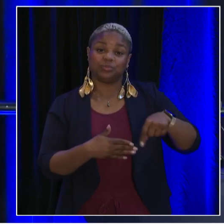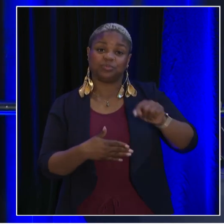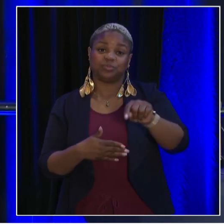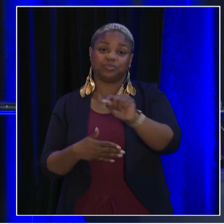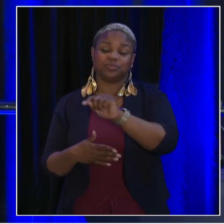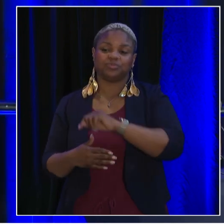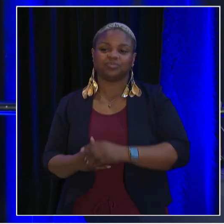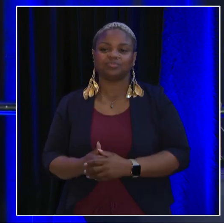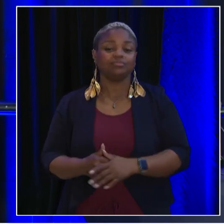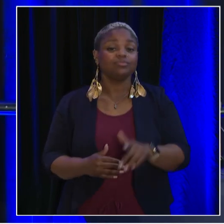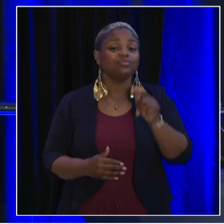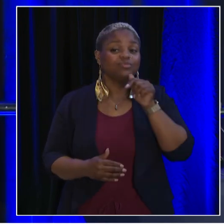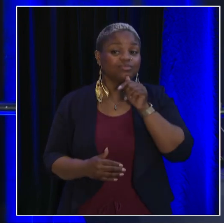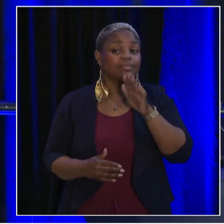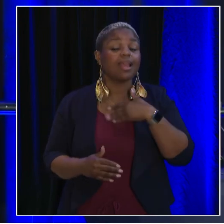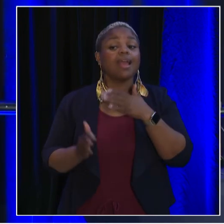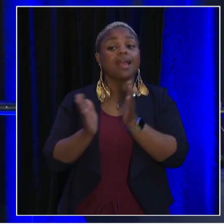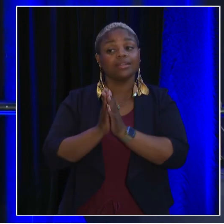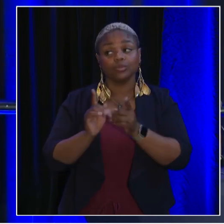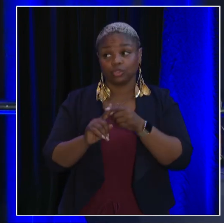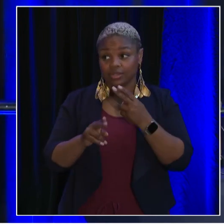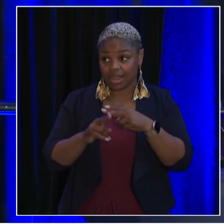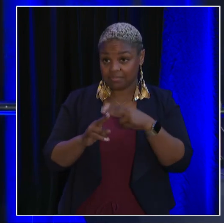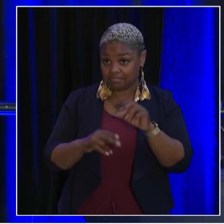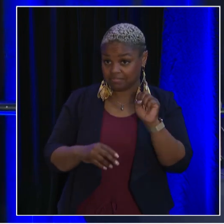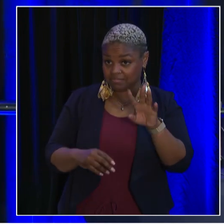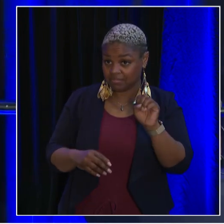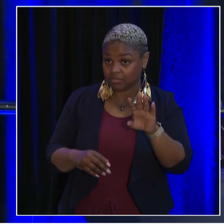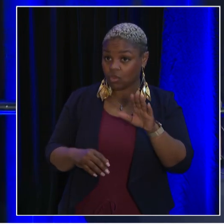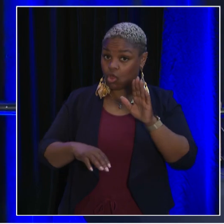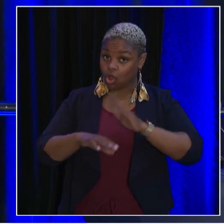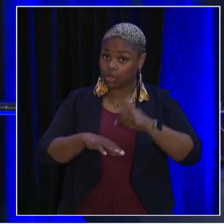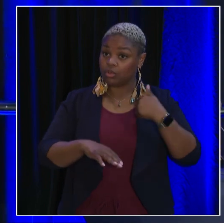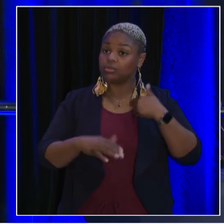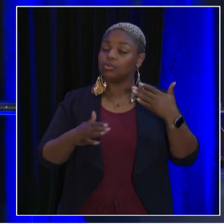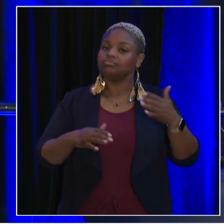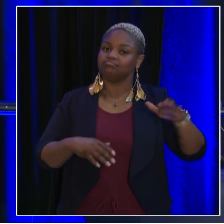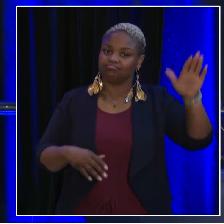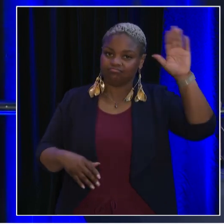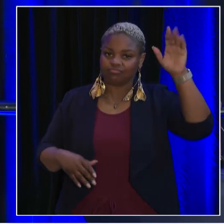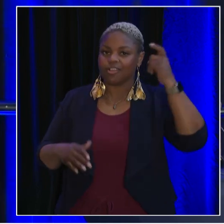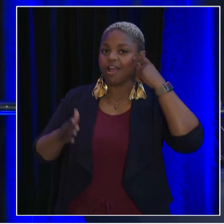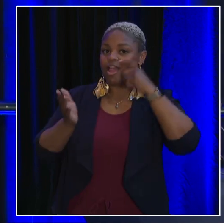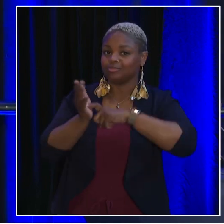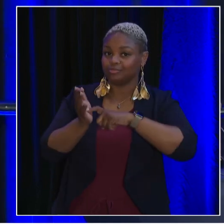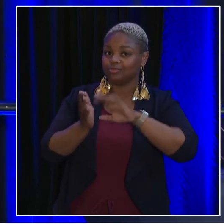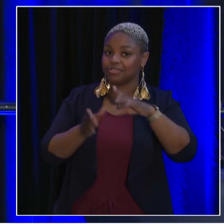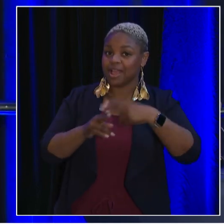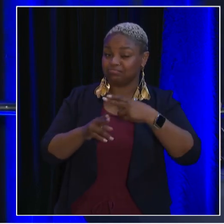And I ask that when your name is called, you stand and give a wave so the people can see you.